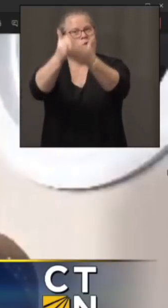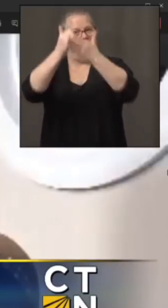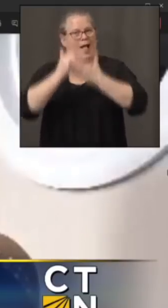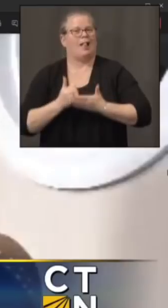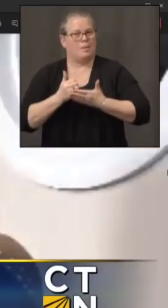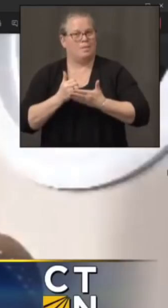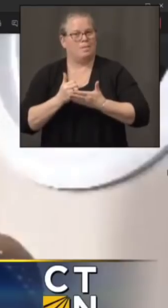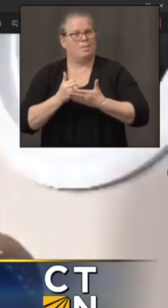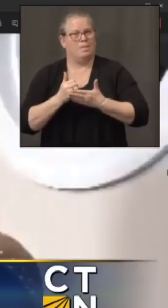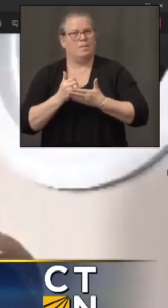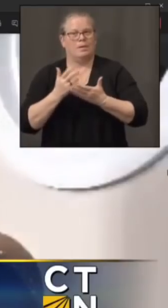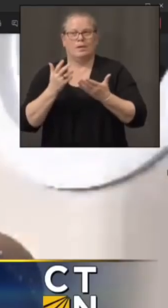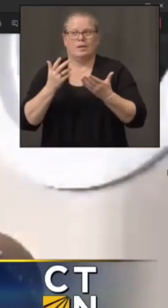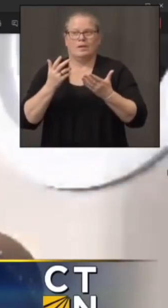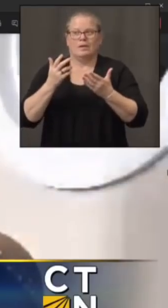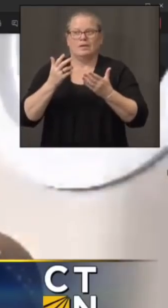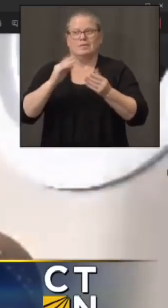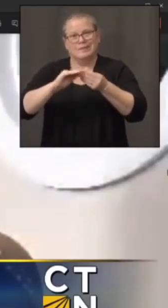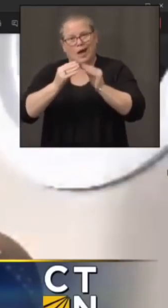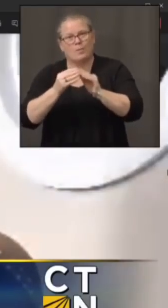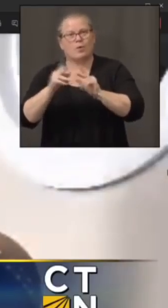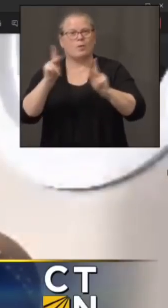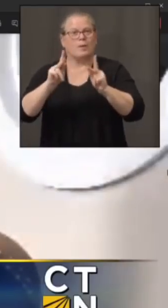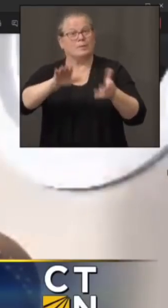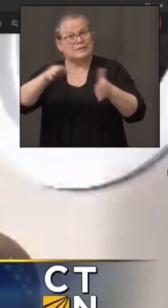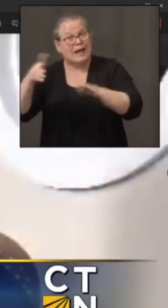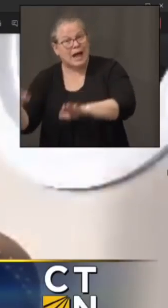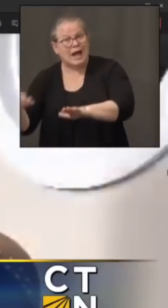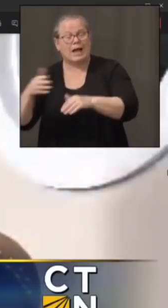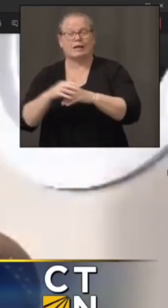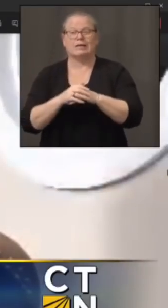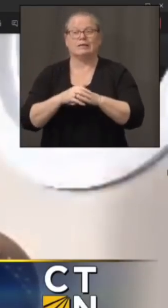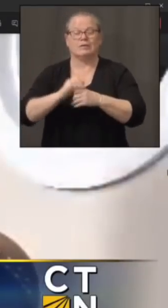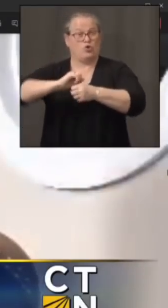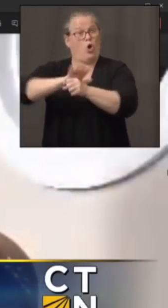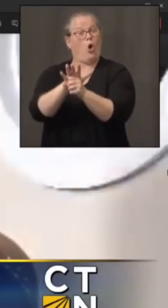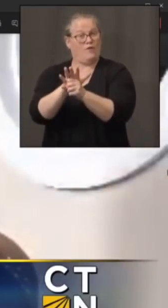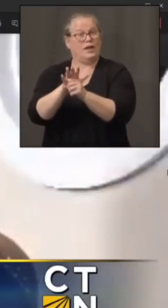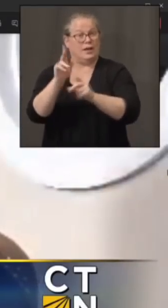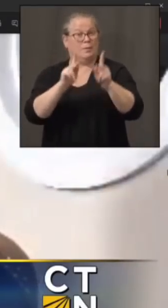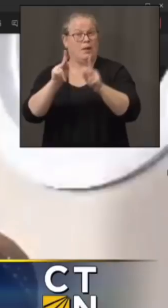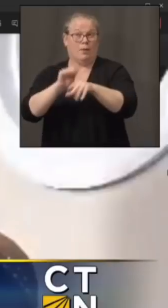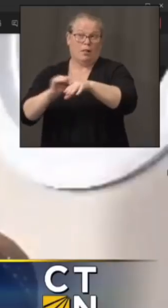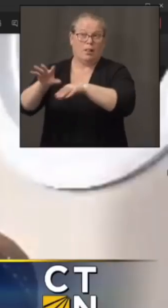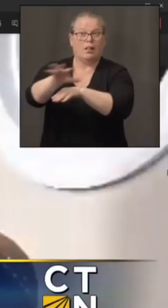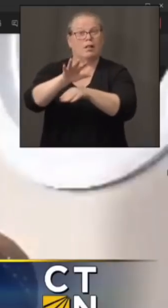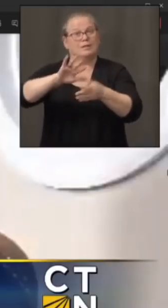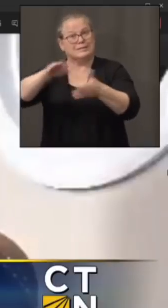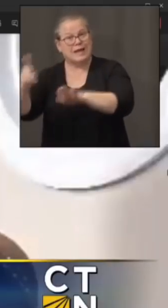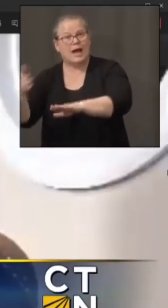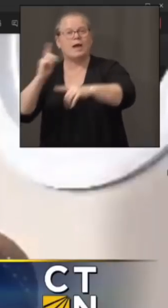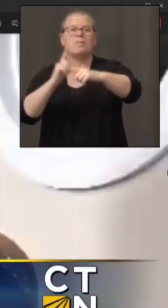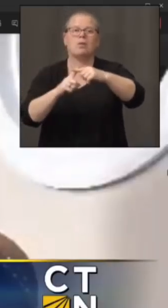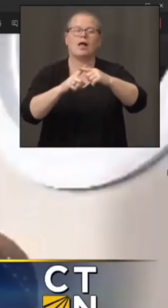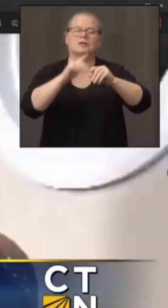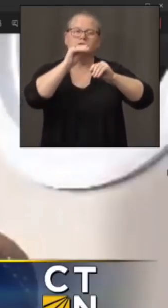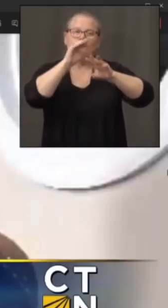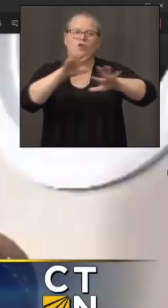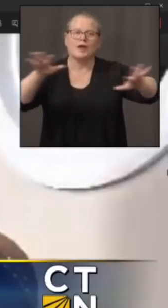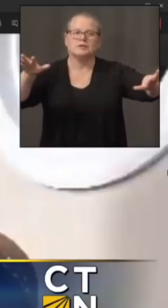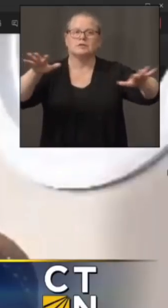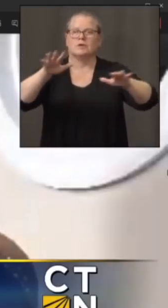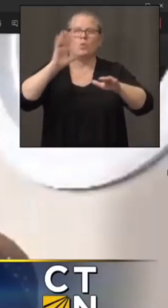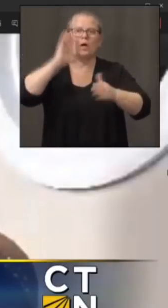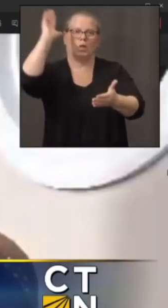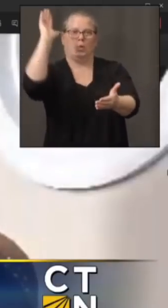lower morbidity, lower death and disease from COVID, but actually prevent transmission of COVID, affect transmission dynamics, and have a